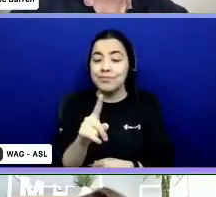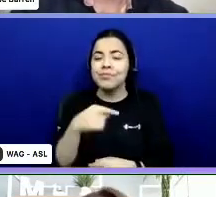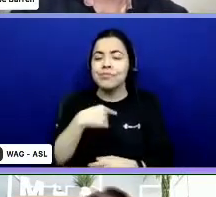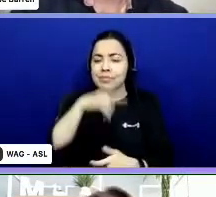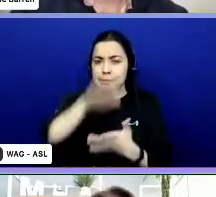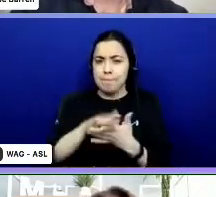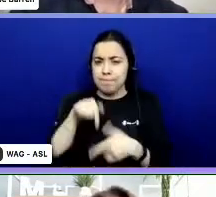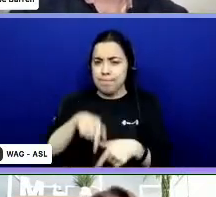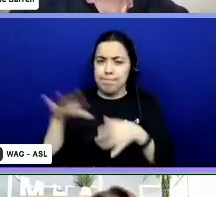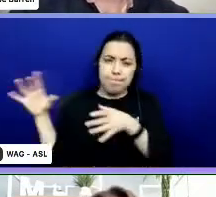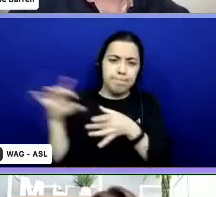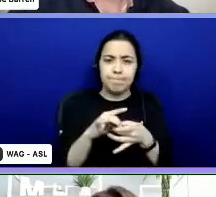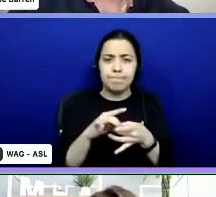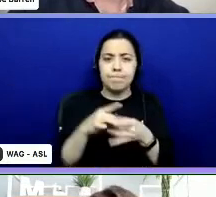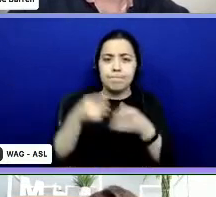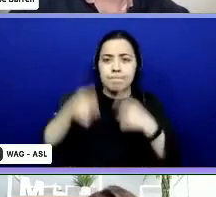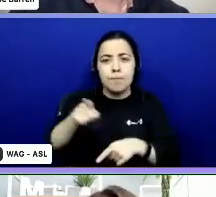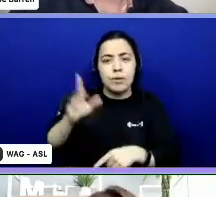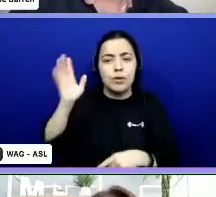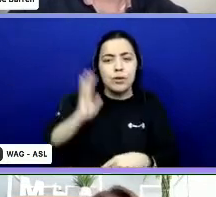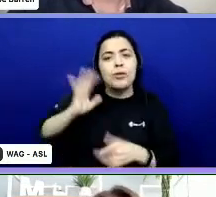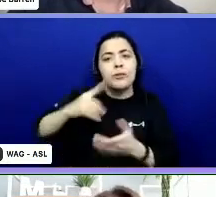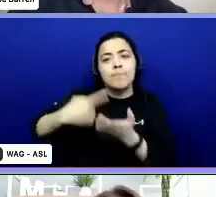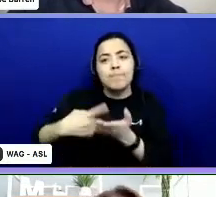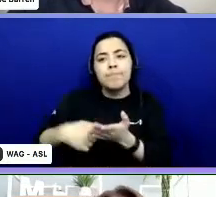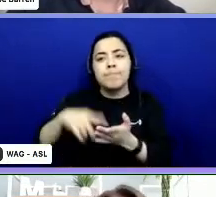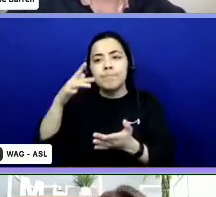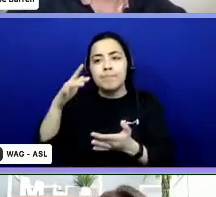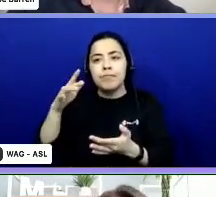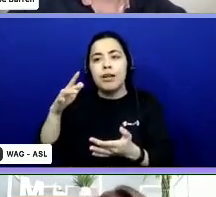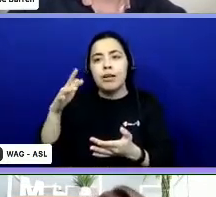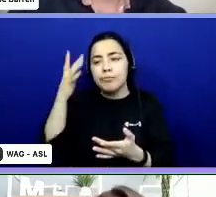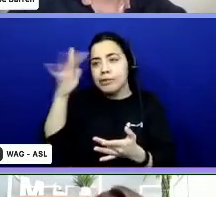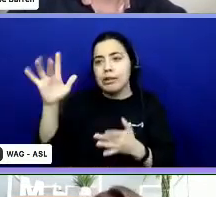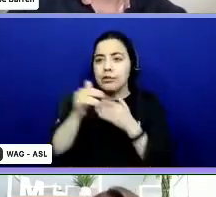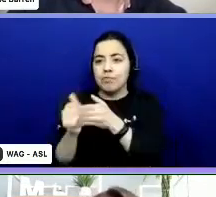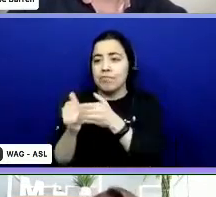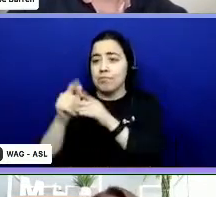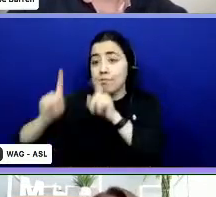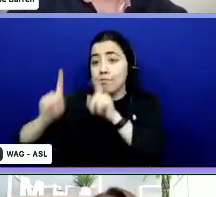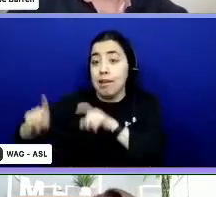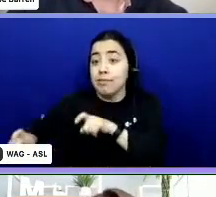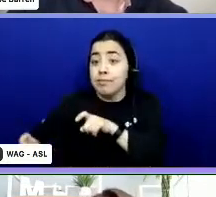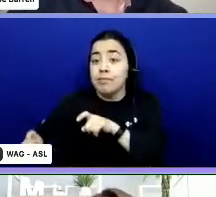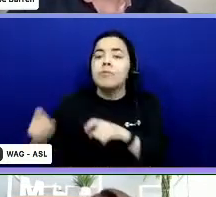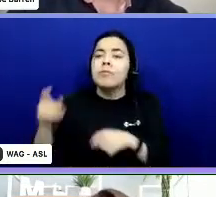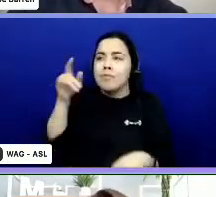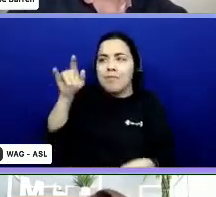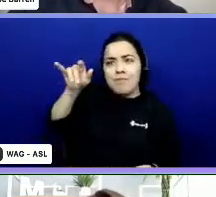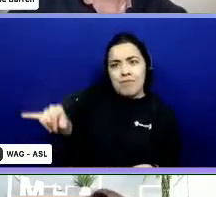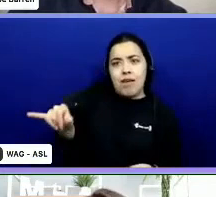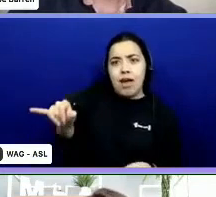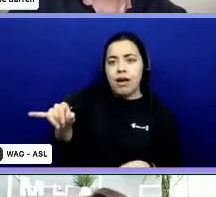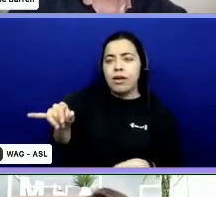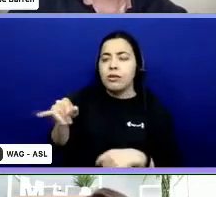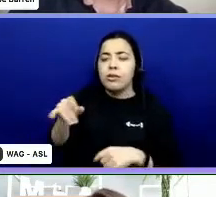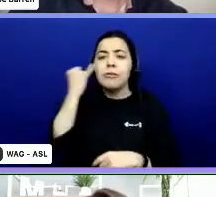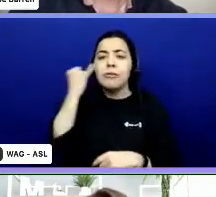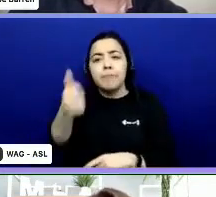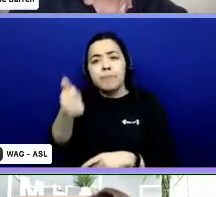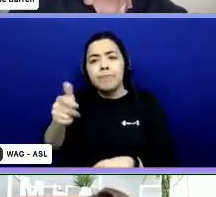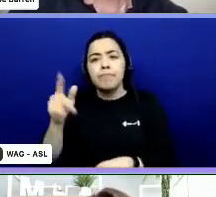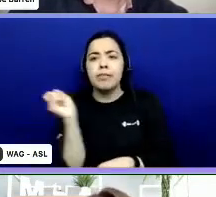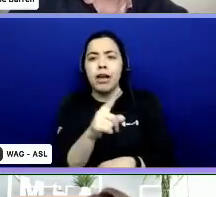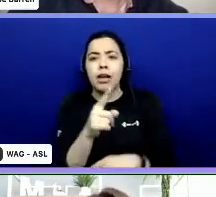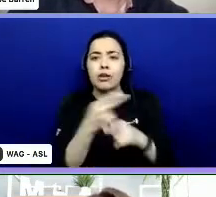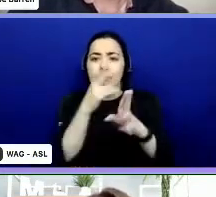is related to when you were talking about intelligent guided tests. For those cases where you ask the user, it